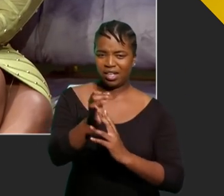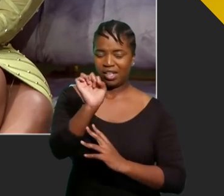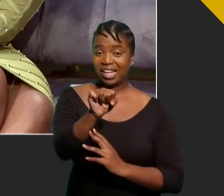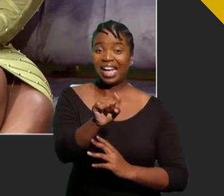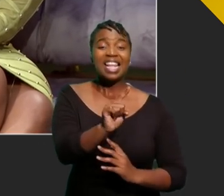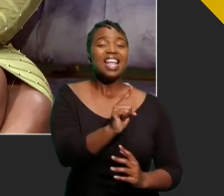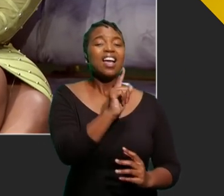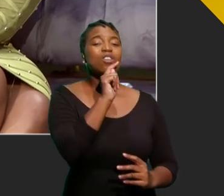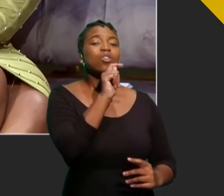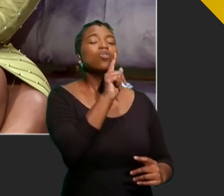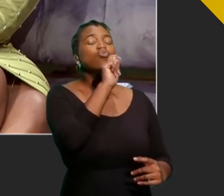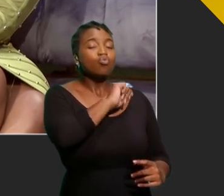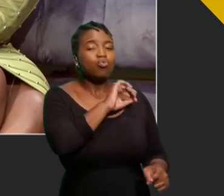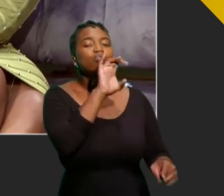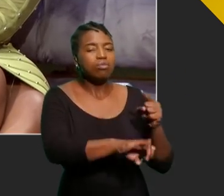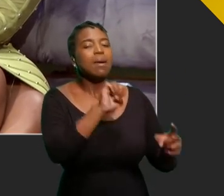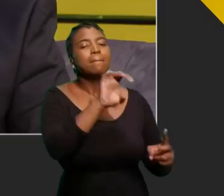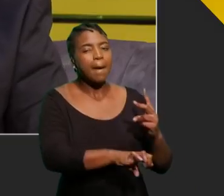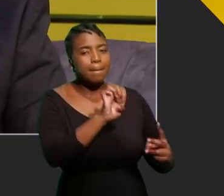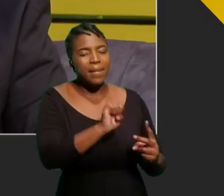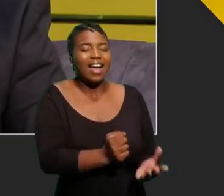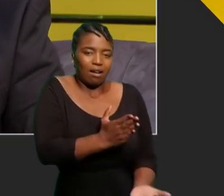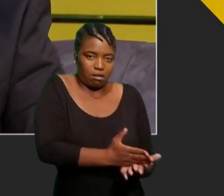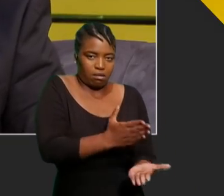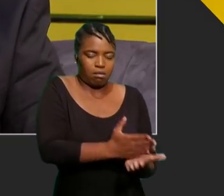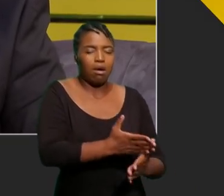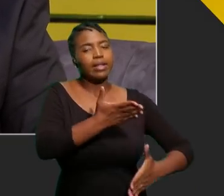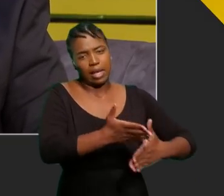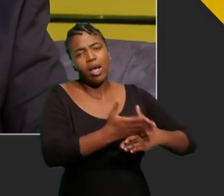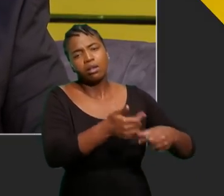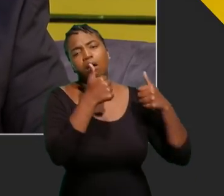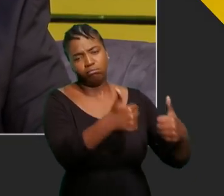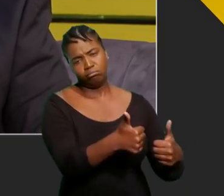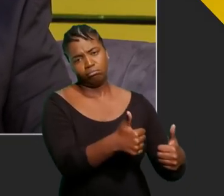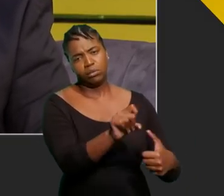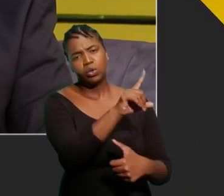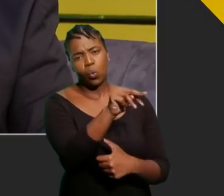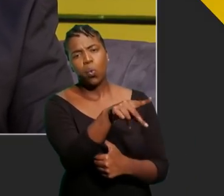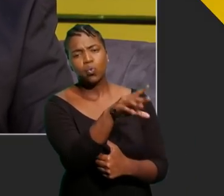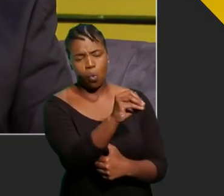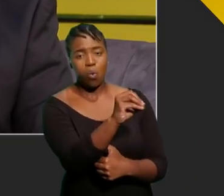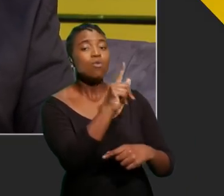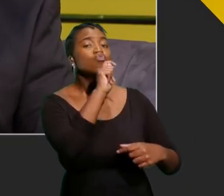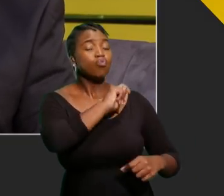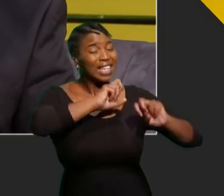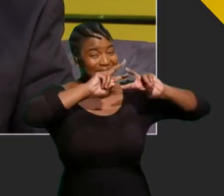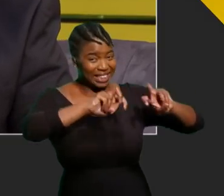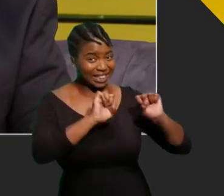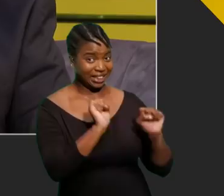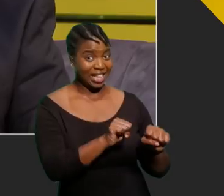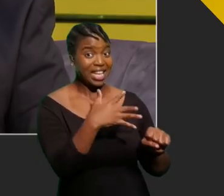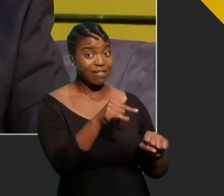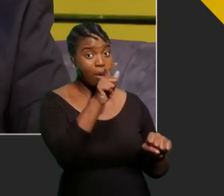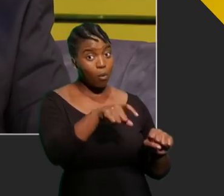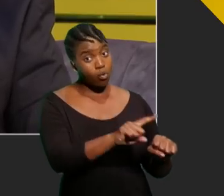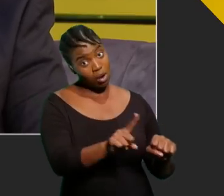the fact finding, let me correct. Okay. The fact finding has been very effective. Meaning that if someone had to be